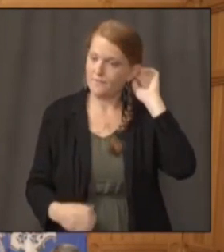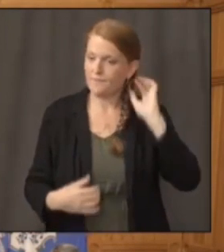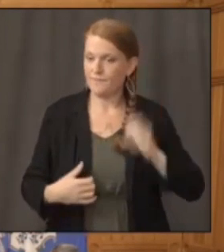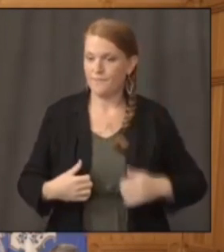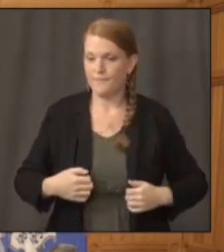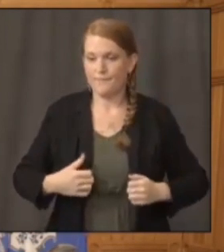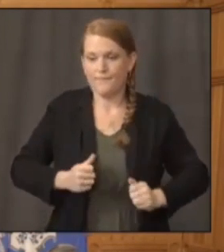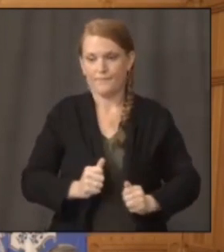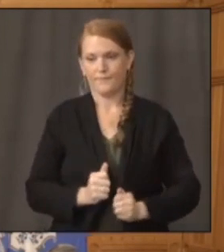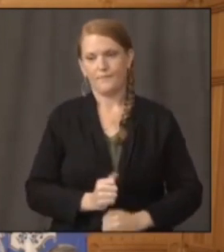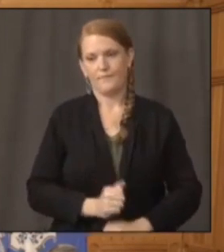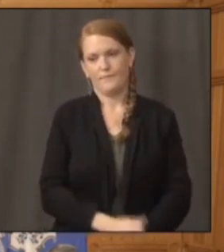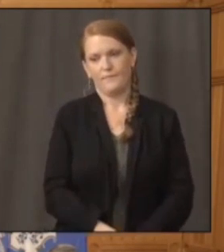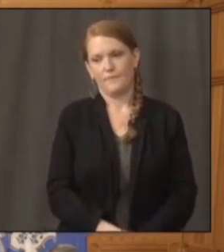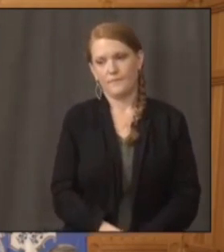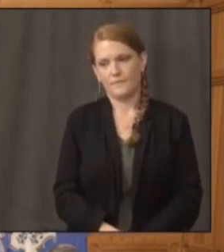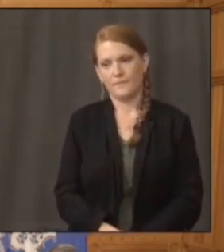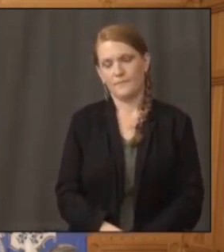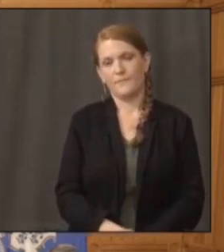News 8.